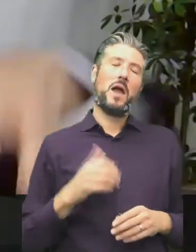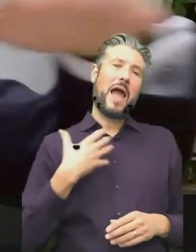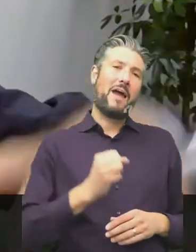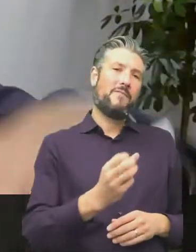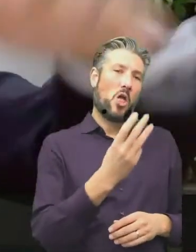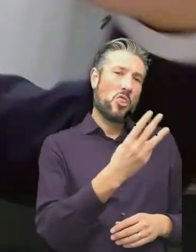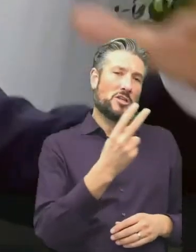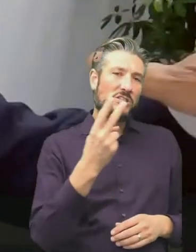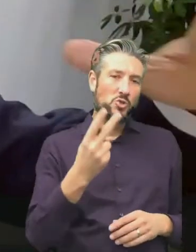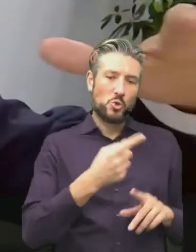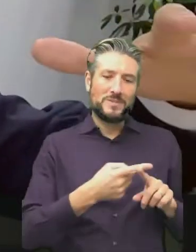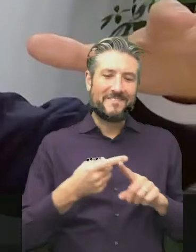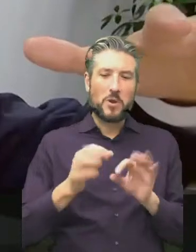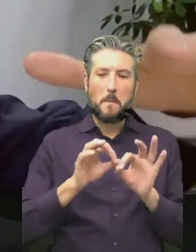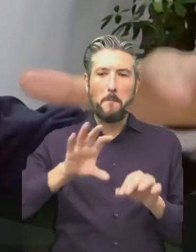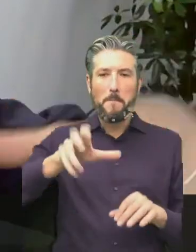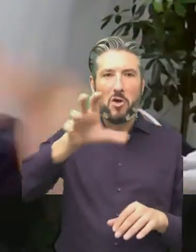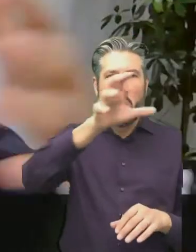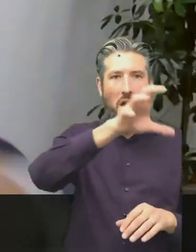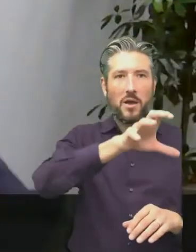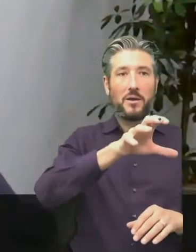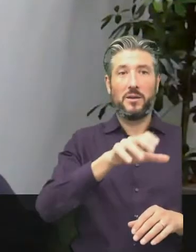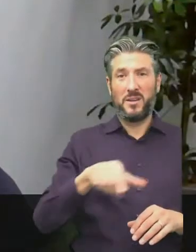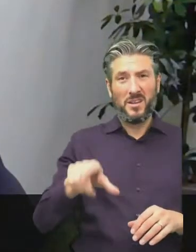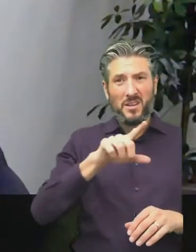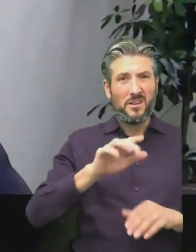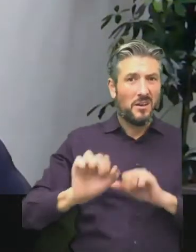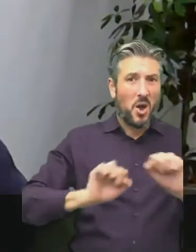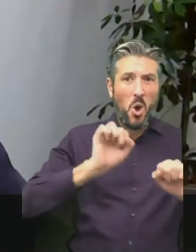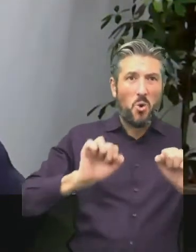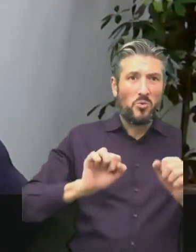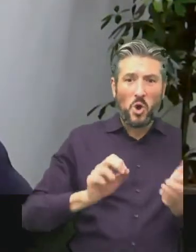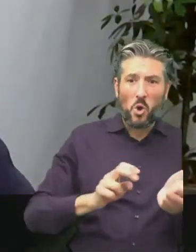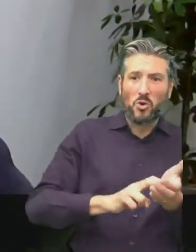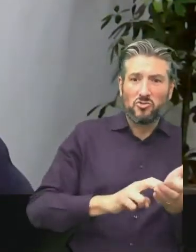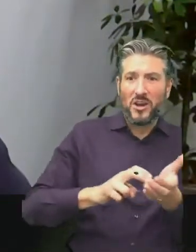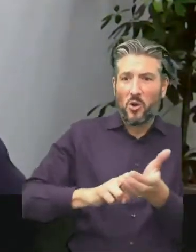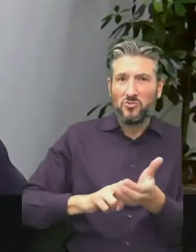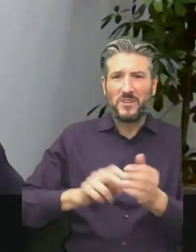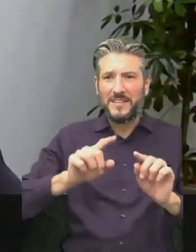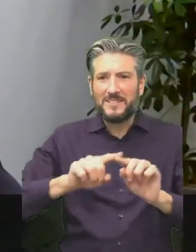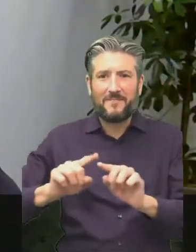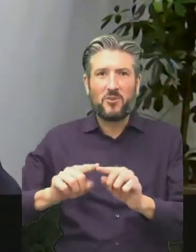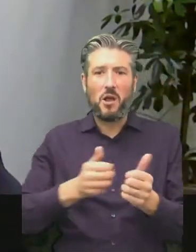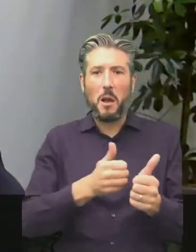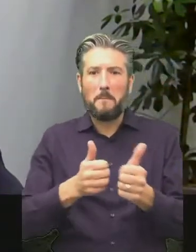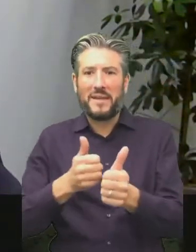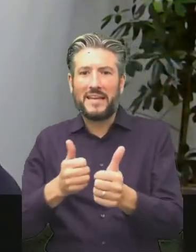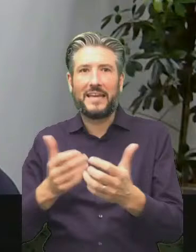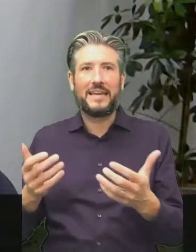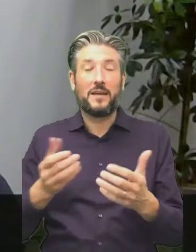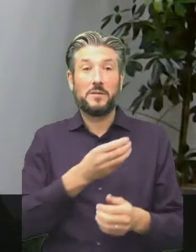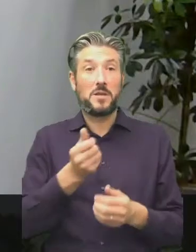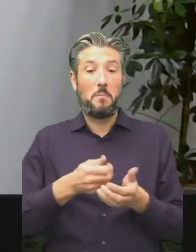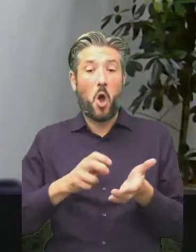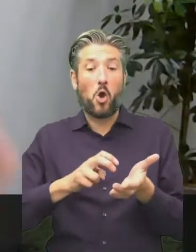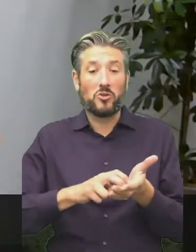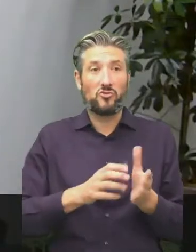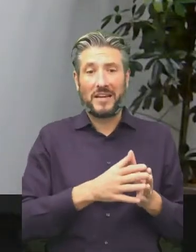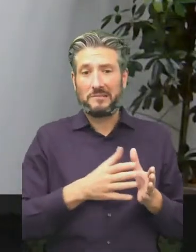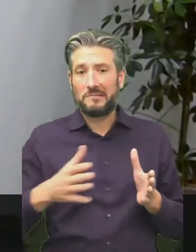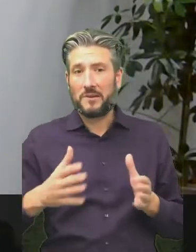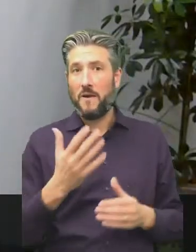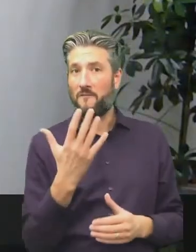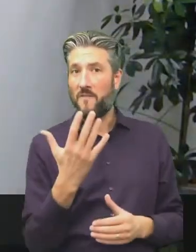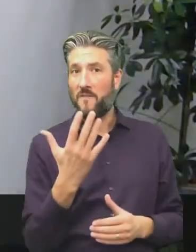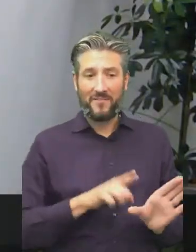they've got separate contracts when it comes to refuse collection, sometimes long contracts of 5 or 10 years. Some